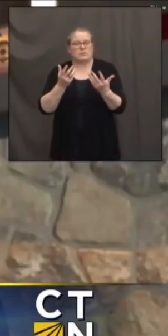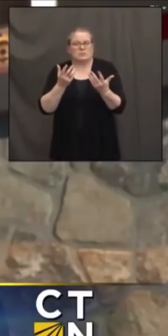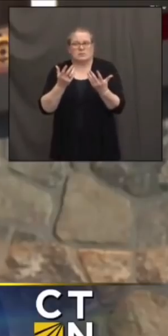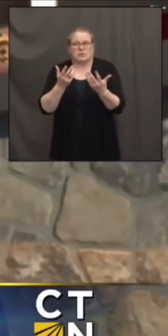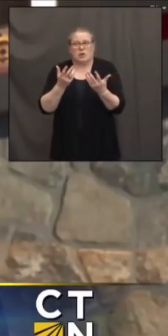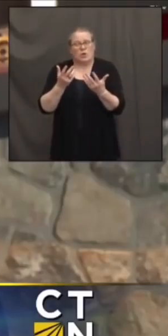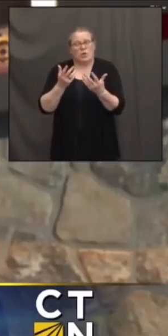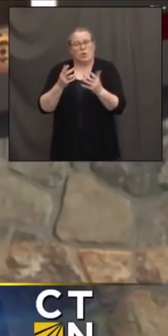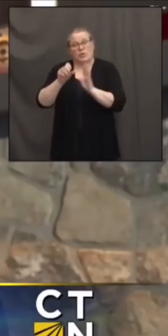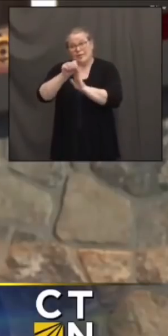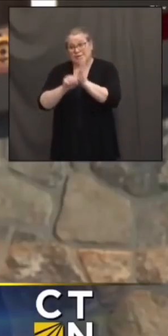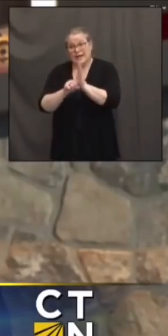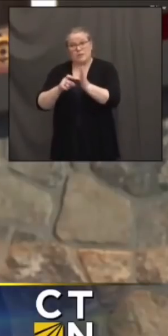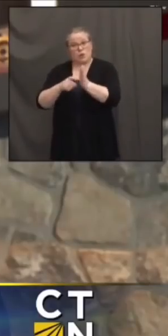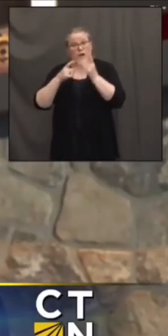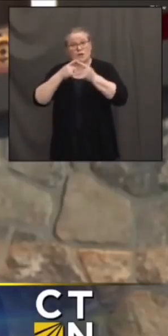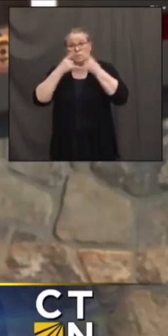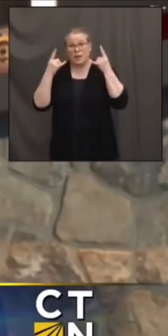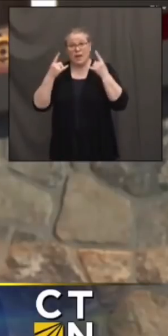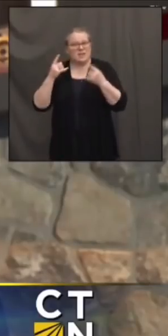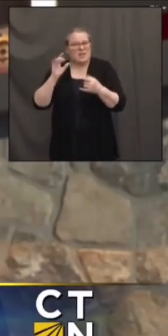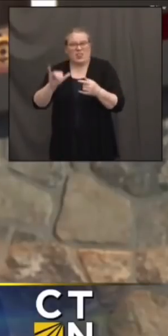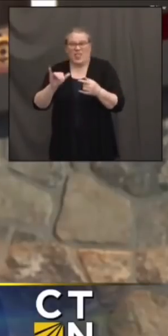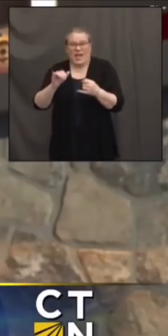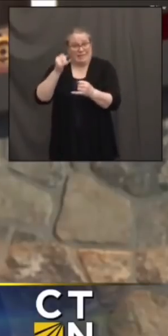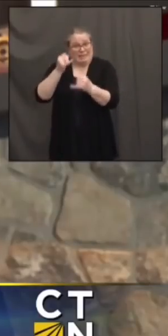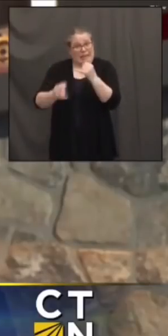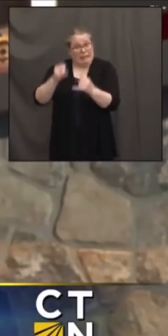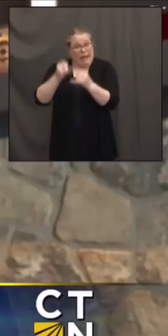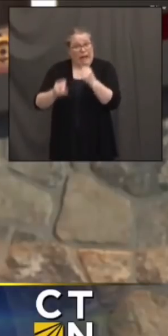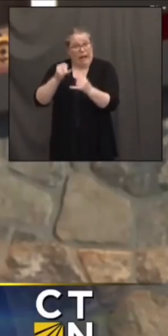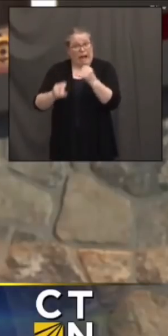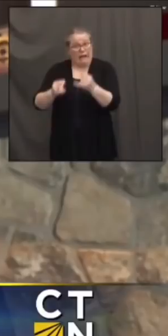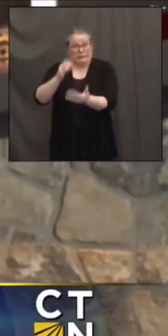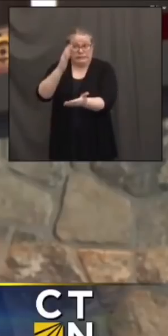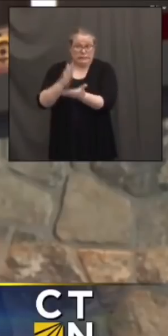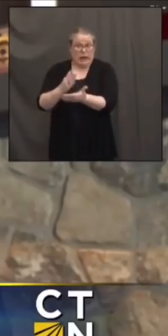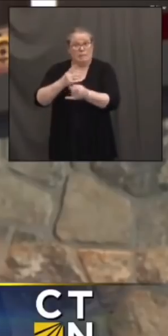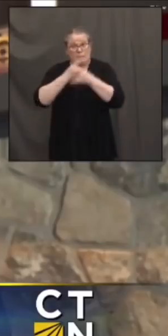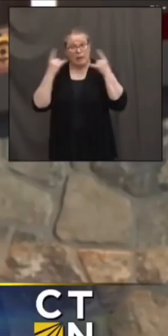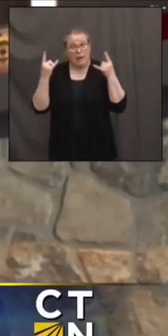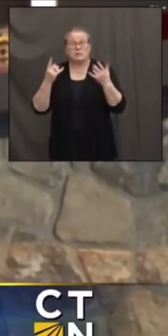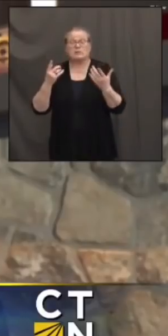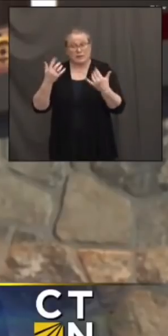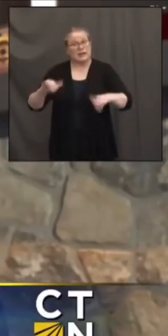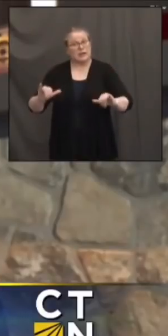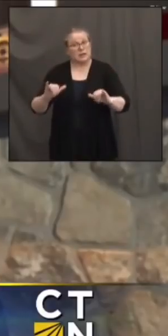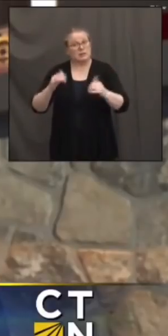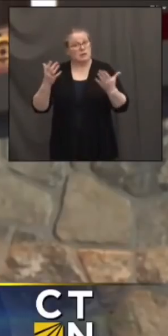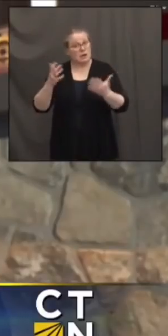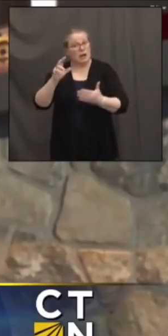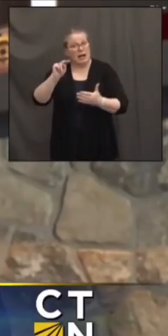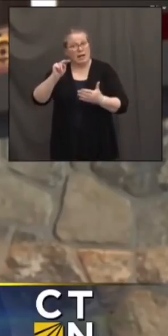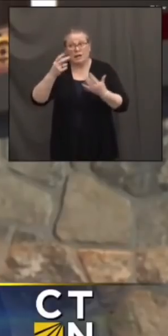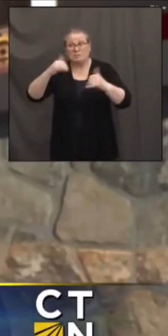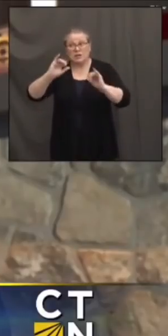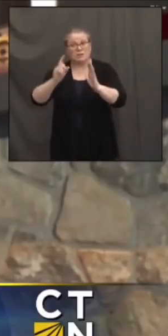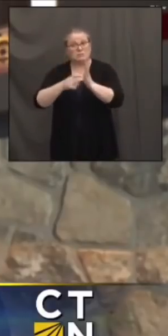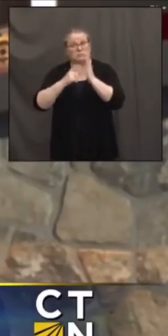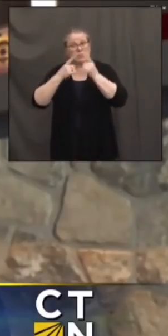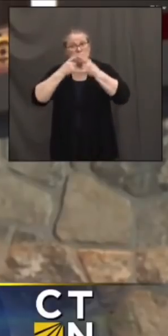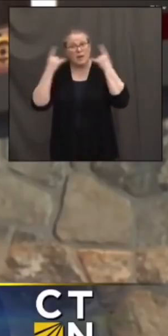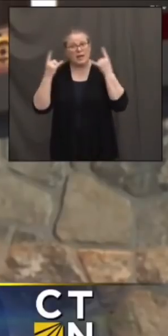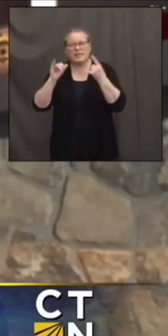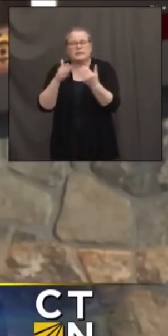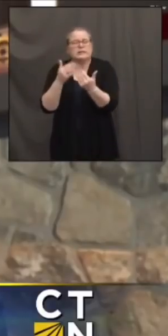the state's still requiring masks, I think masks should be the last thing that we give up. And we haven't given it up yet. It's the easiest intervention to